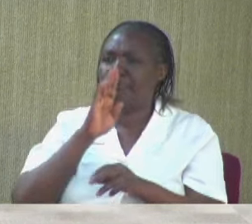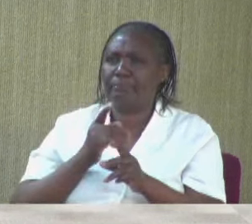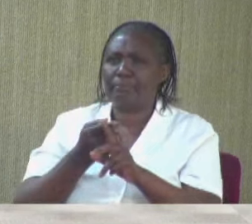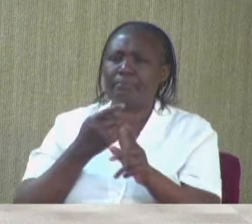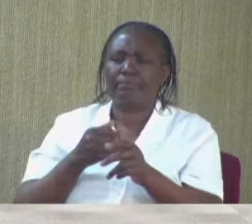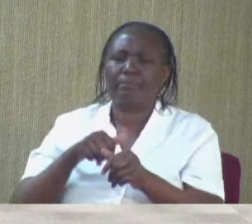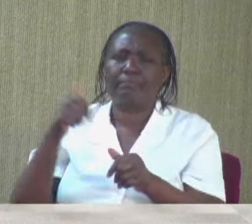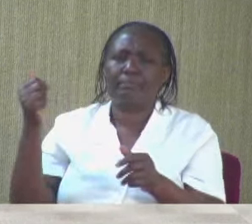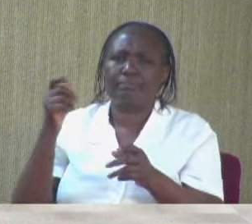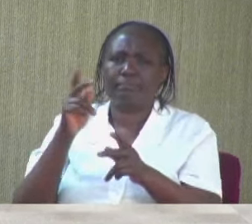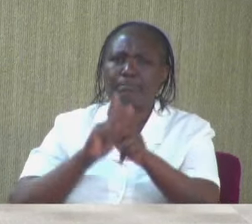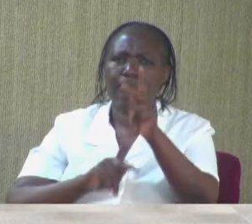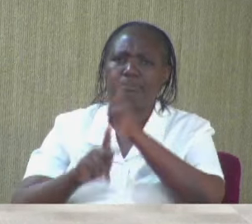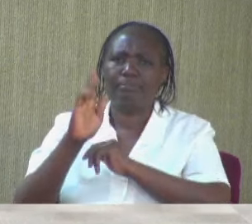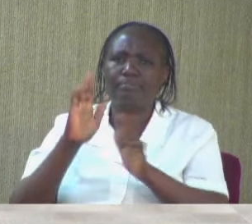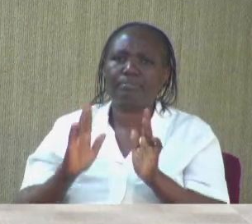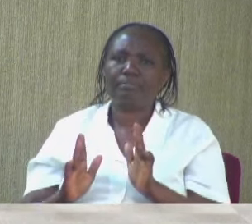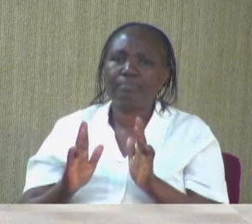to Moses.